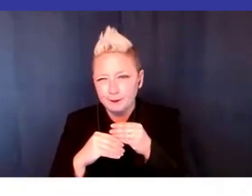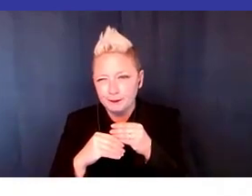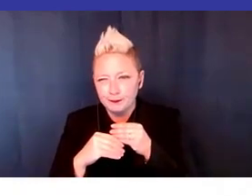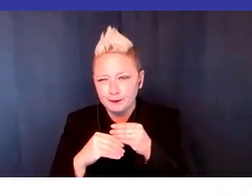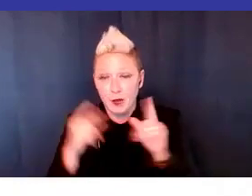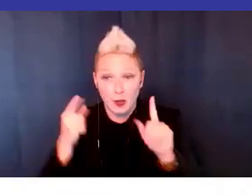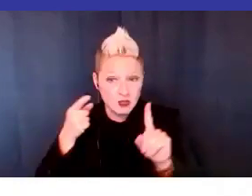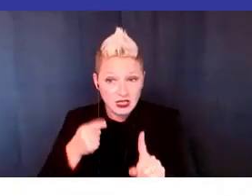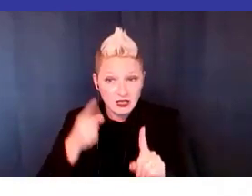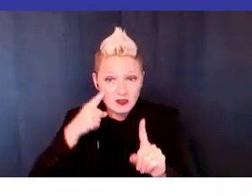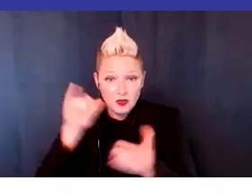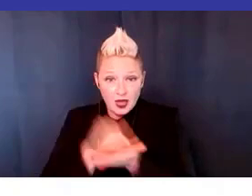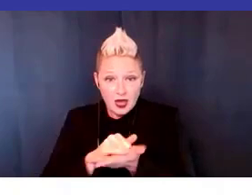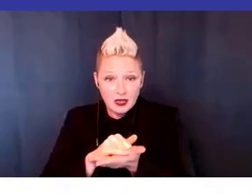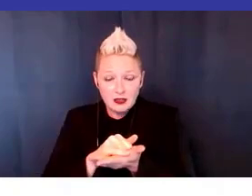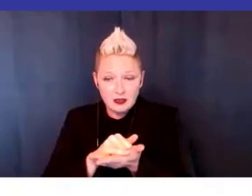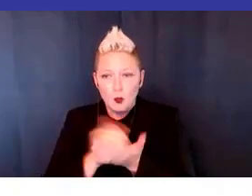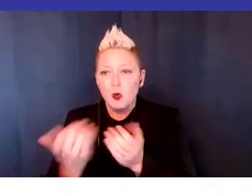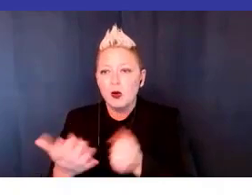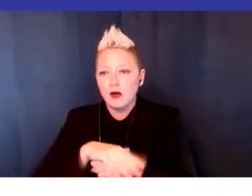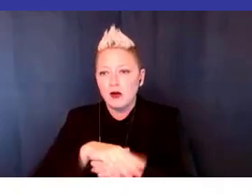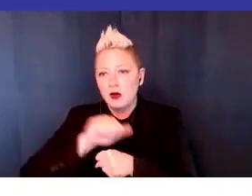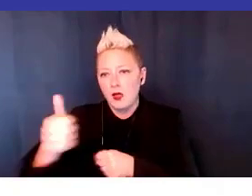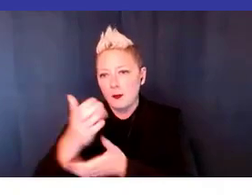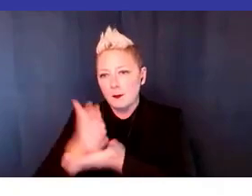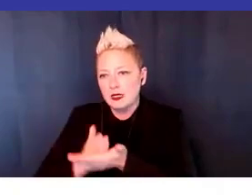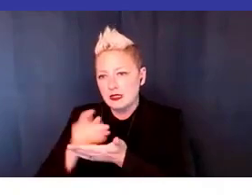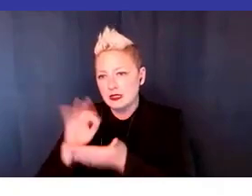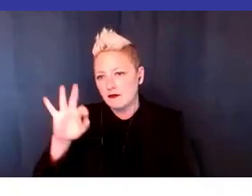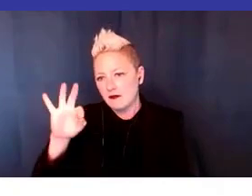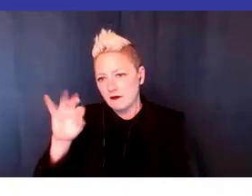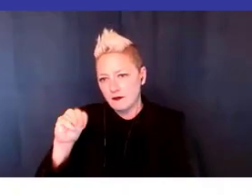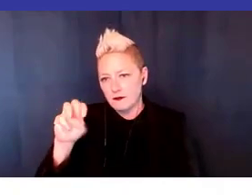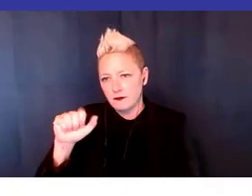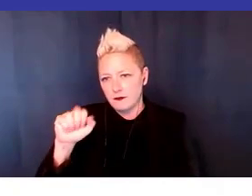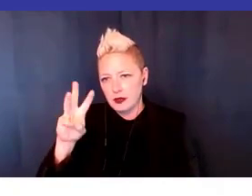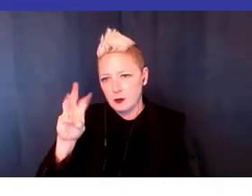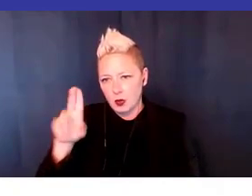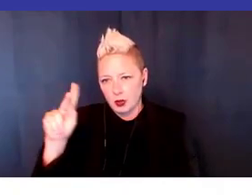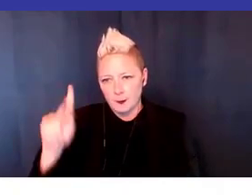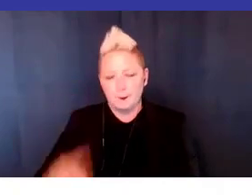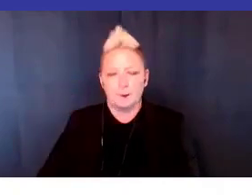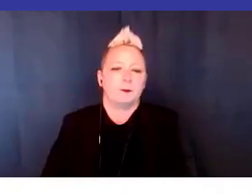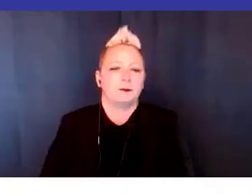objectives for that, which are going to cover other pieces of our framework.